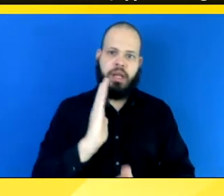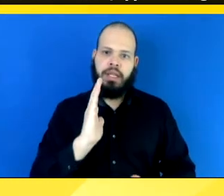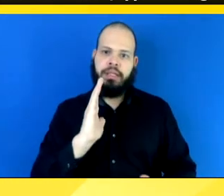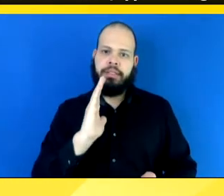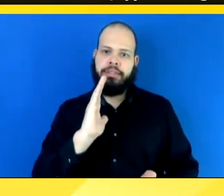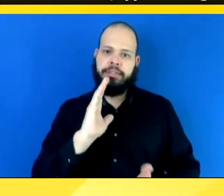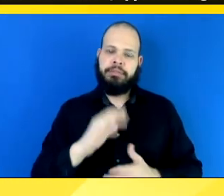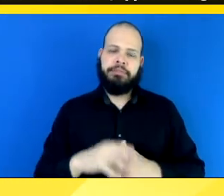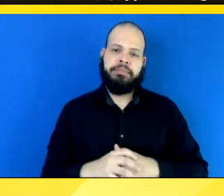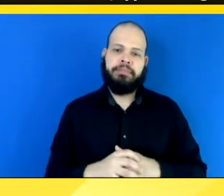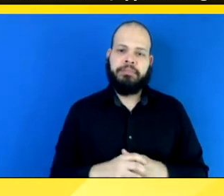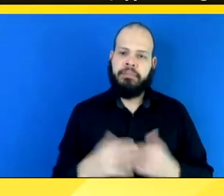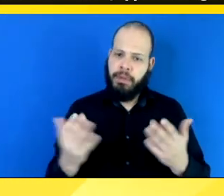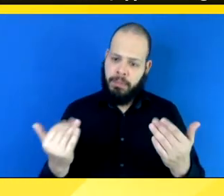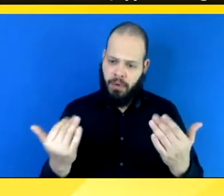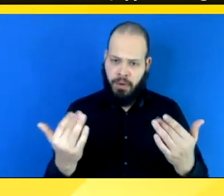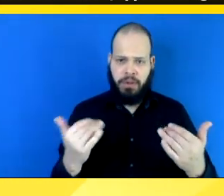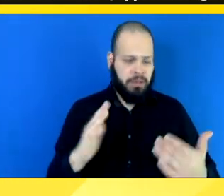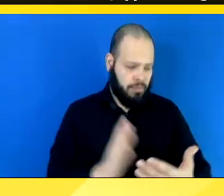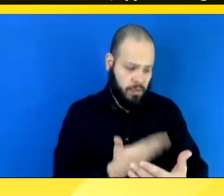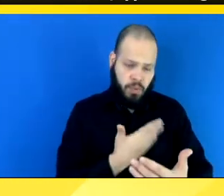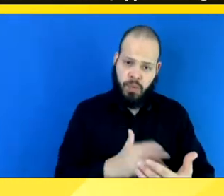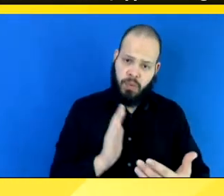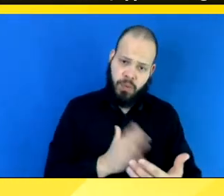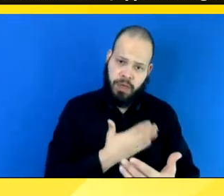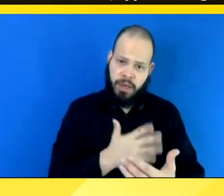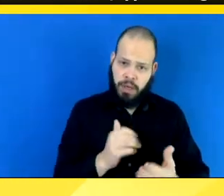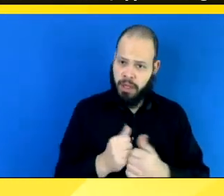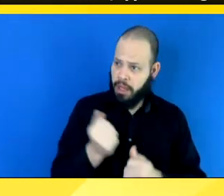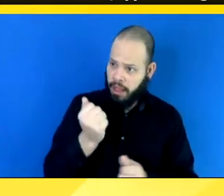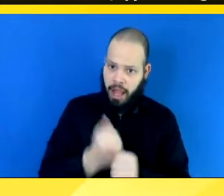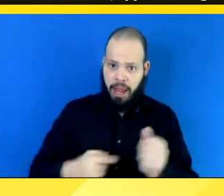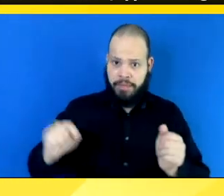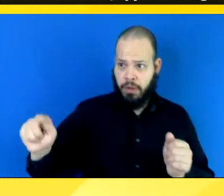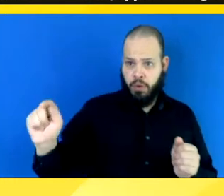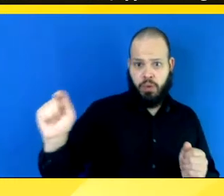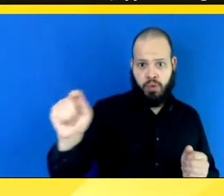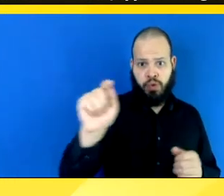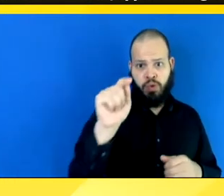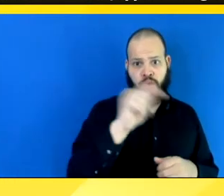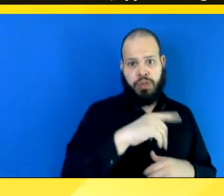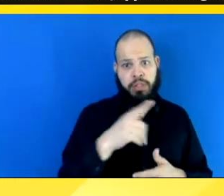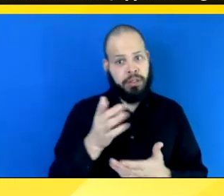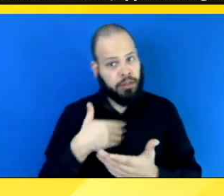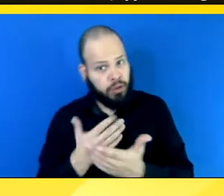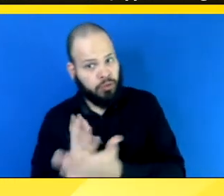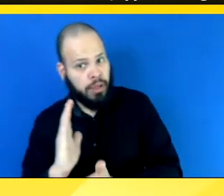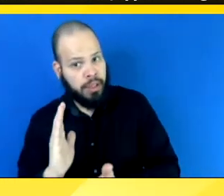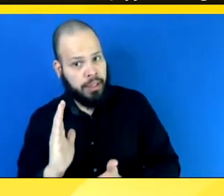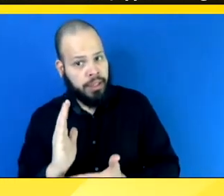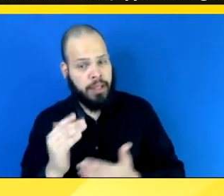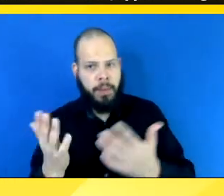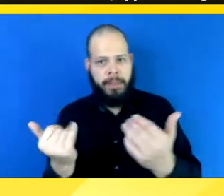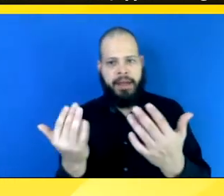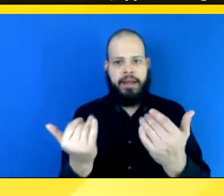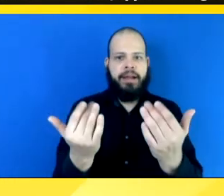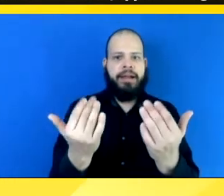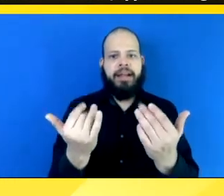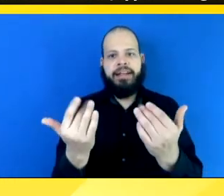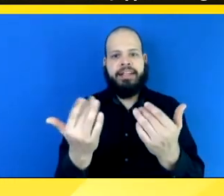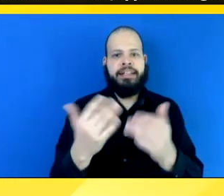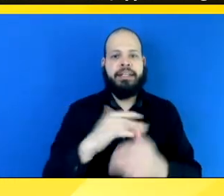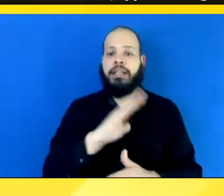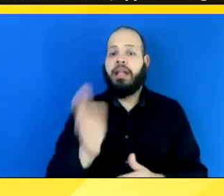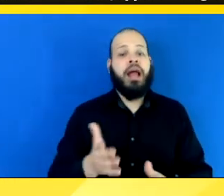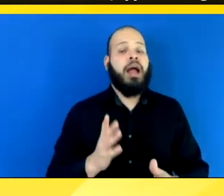Singing, everybody's got a right to. Please don't let this campaign fail. Get those